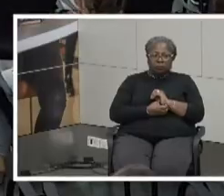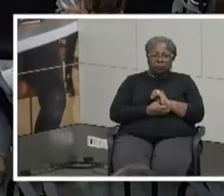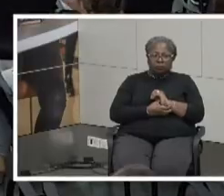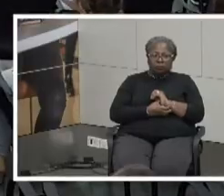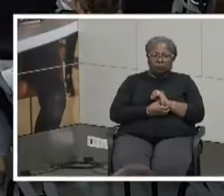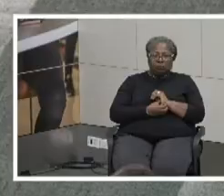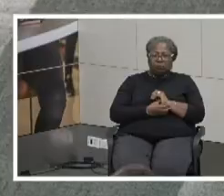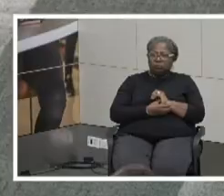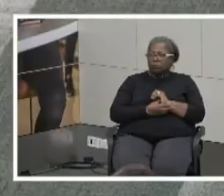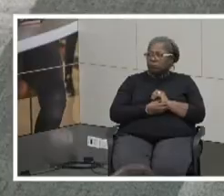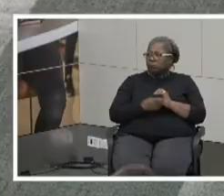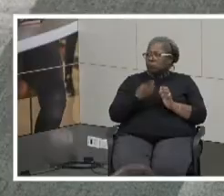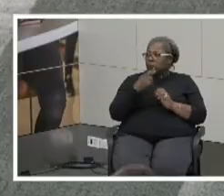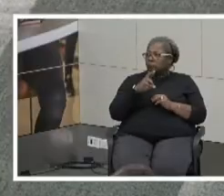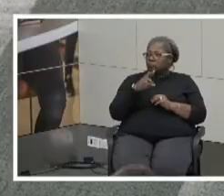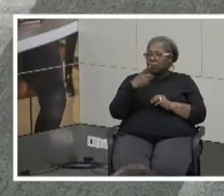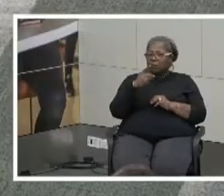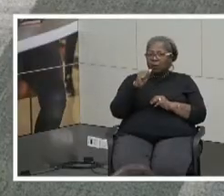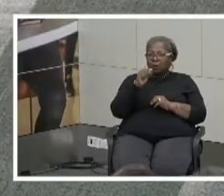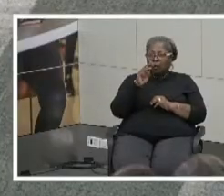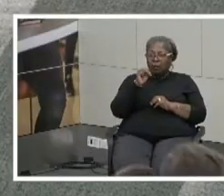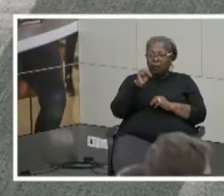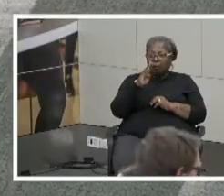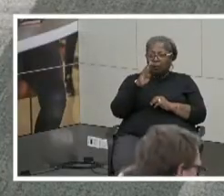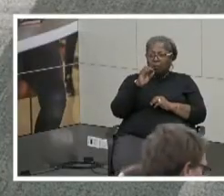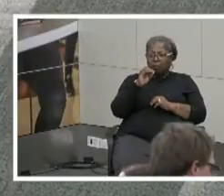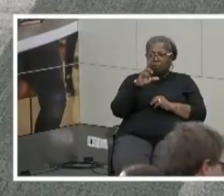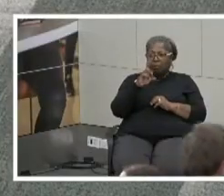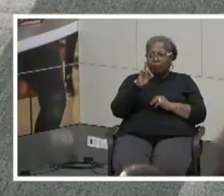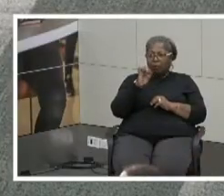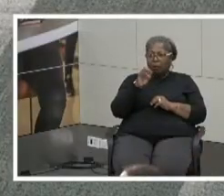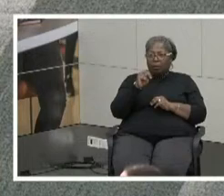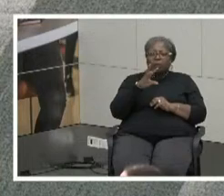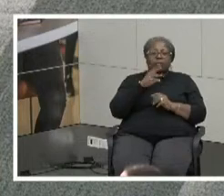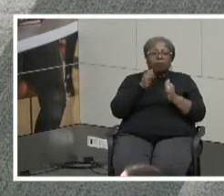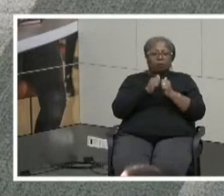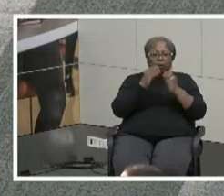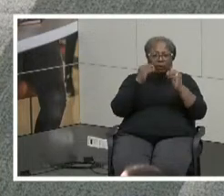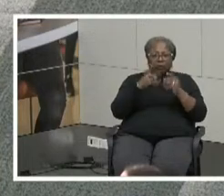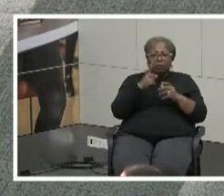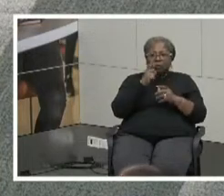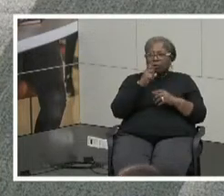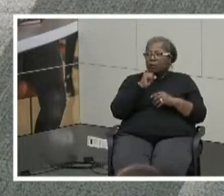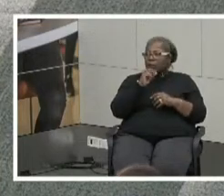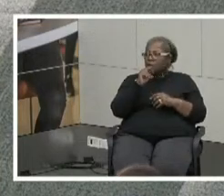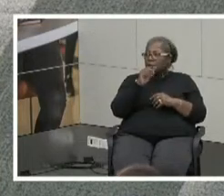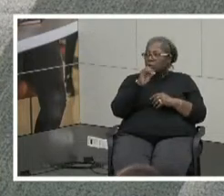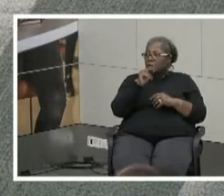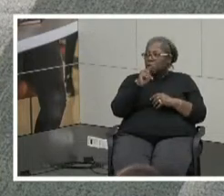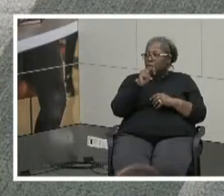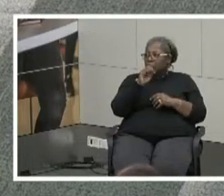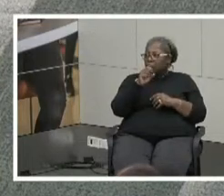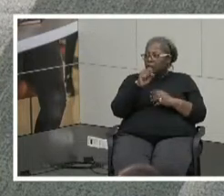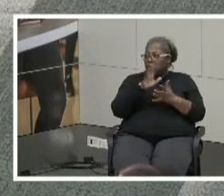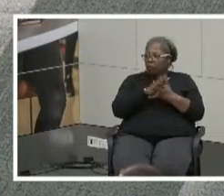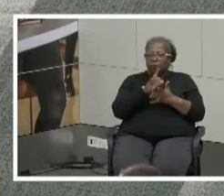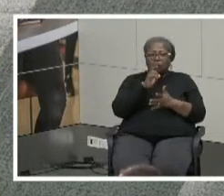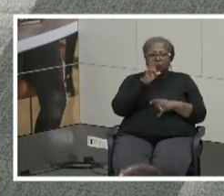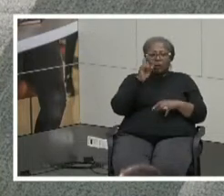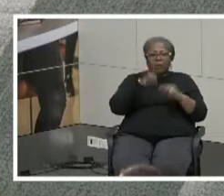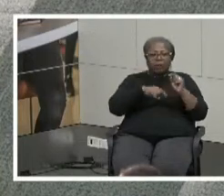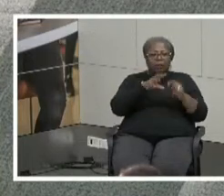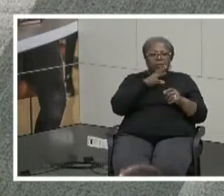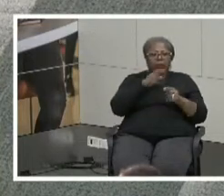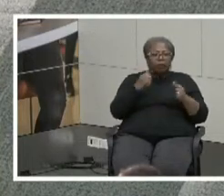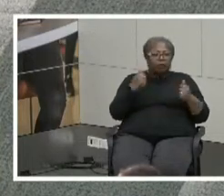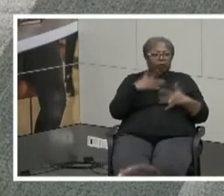speaker Dr Pam bin and I'm speaking on behalf of a teacher at a non neses school who cannot speak